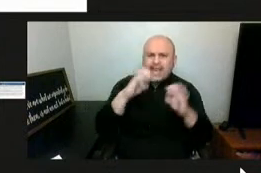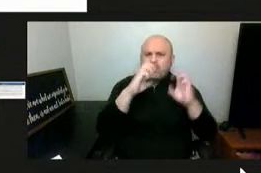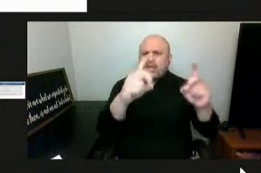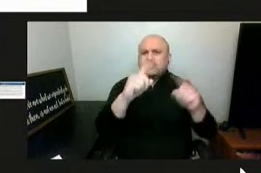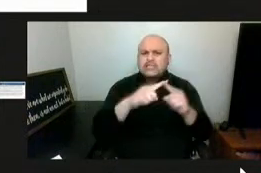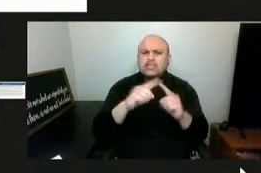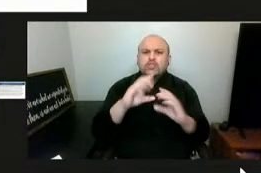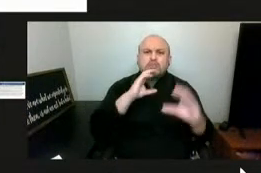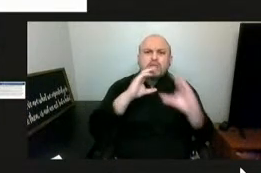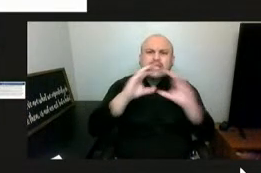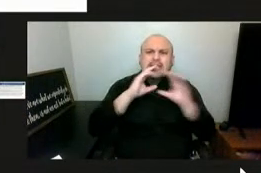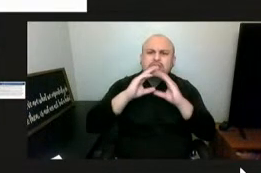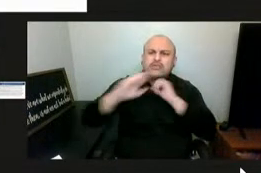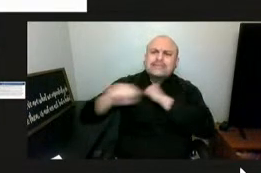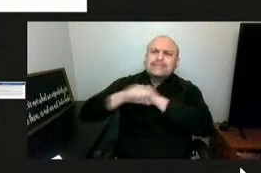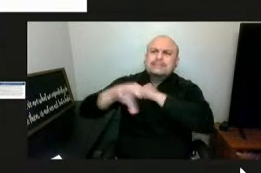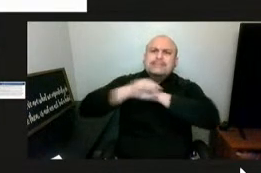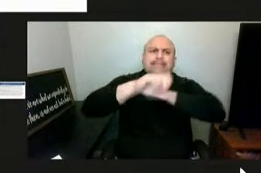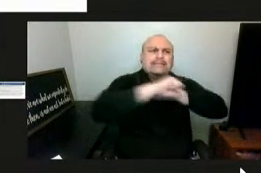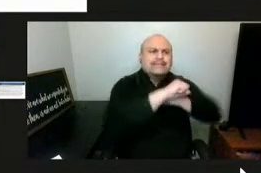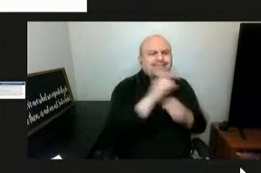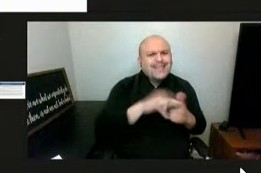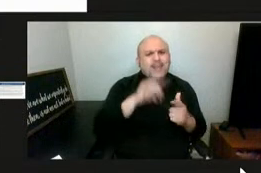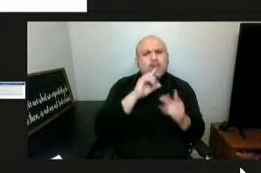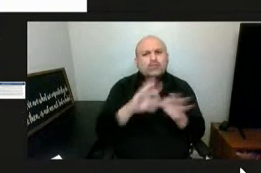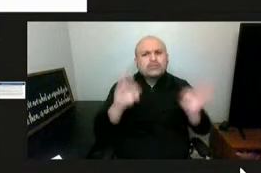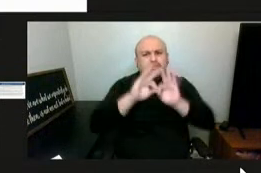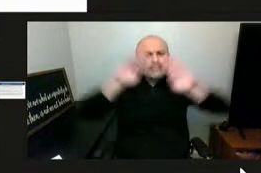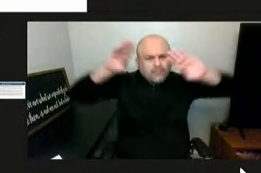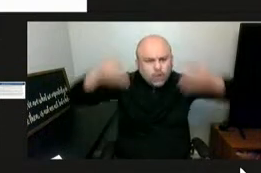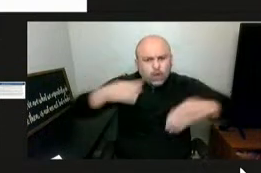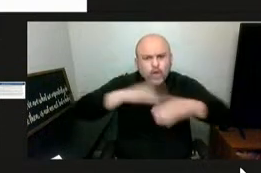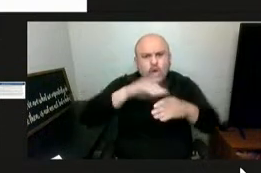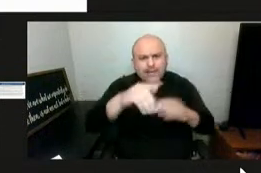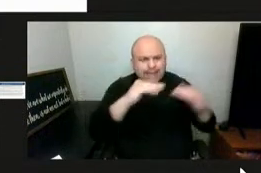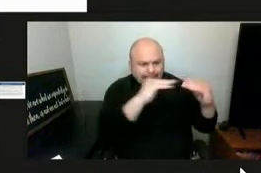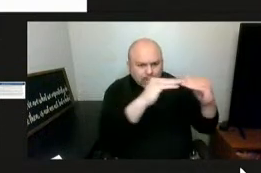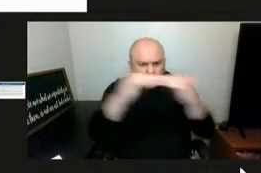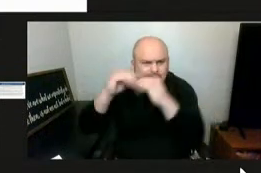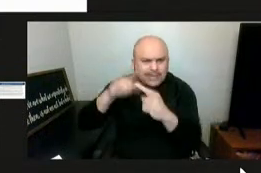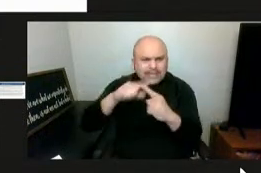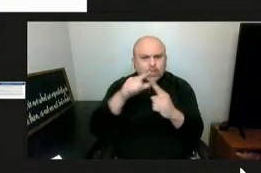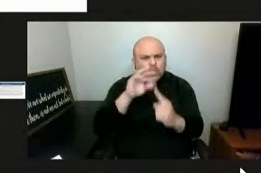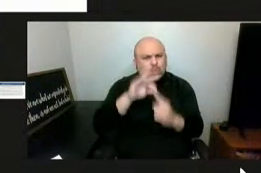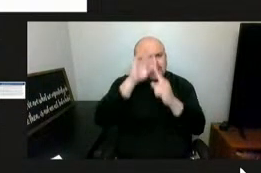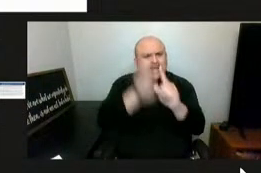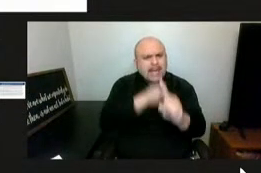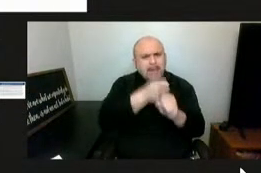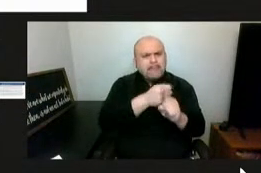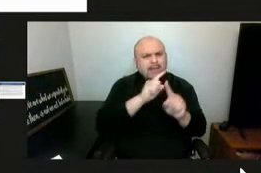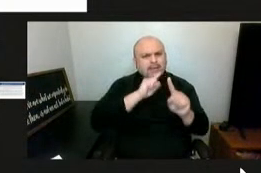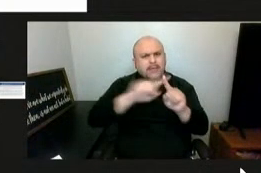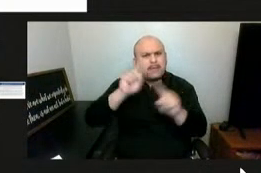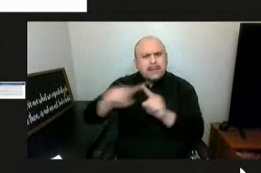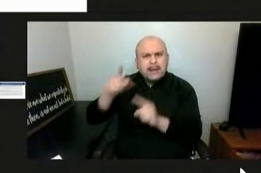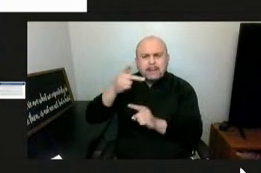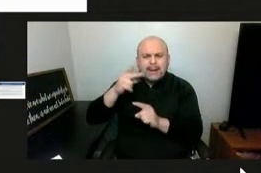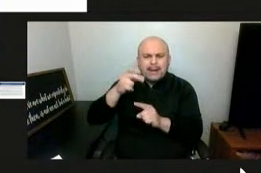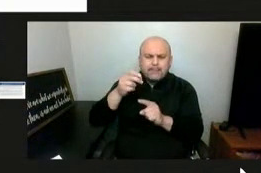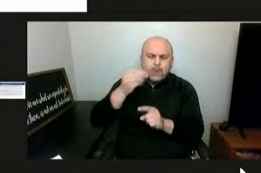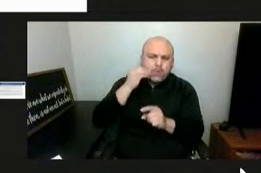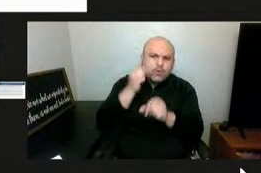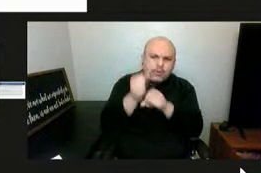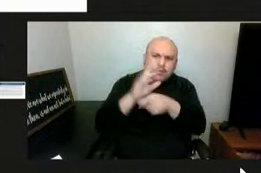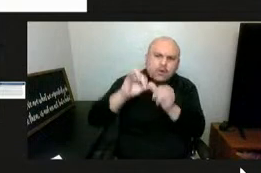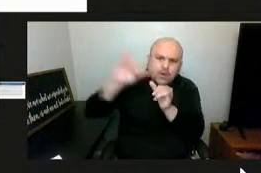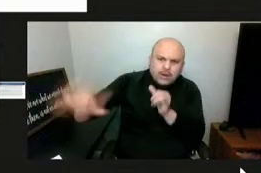communications campaign that actually centers equity and the unique impacts of the multiple pandemics on minoritized, marginalized, and